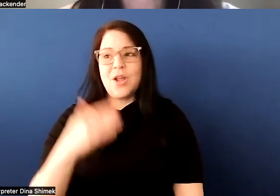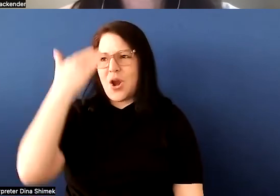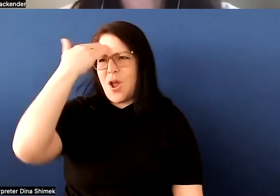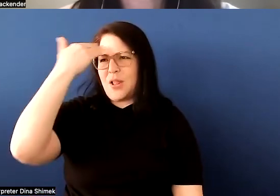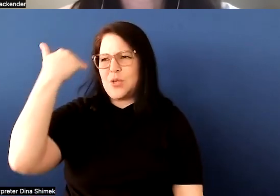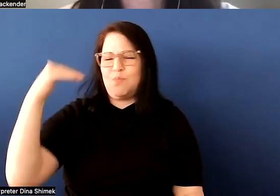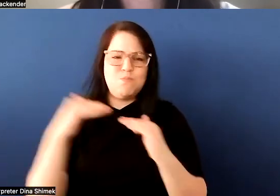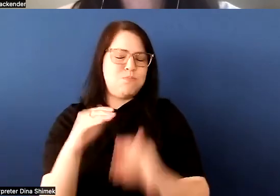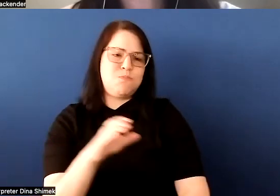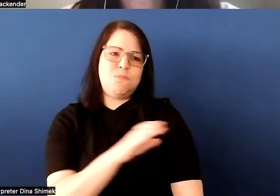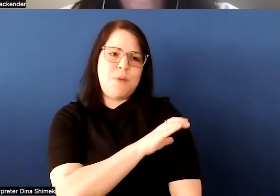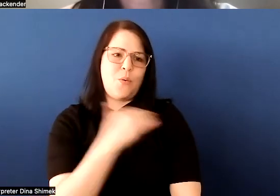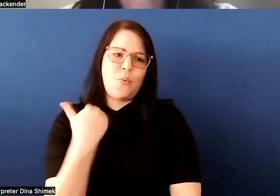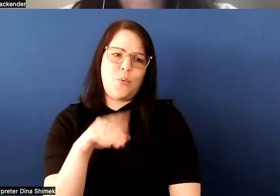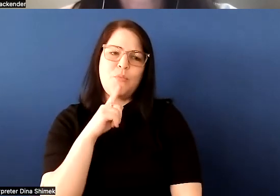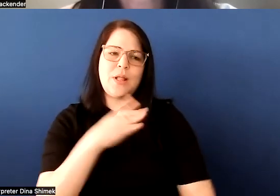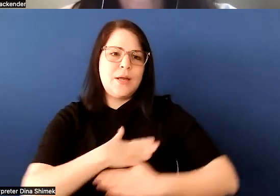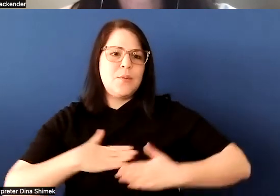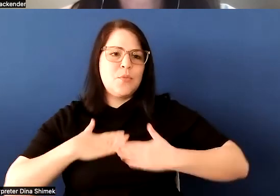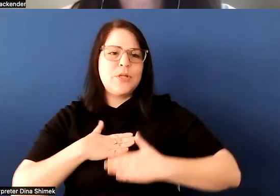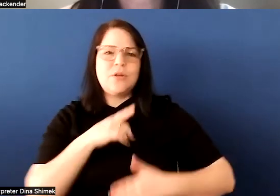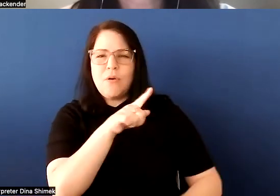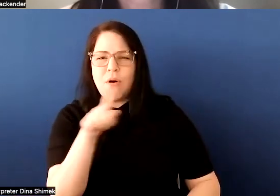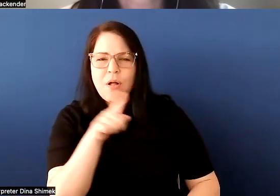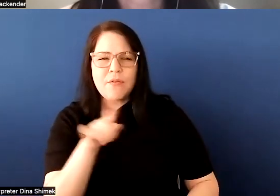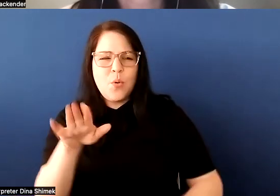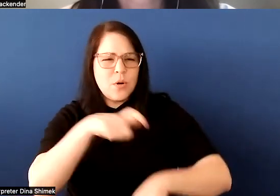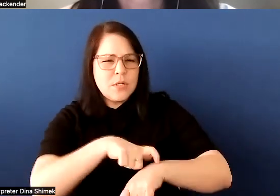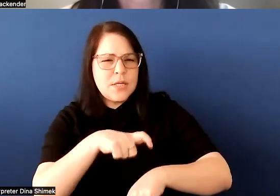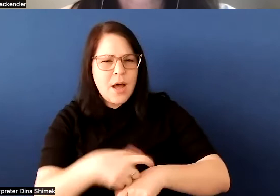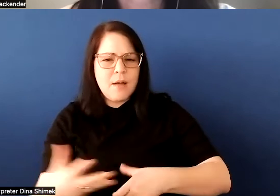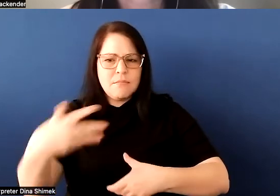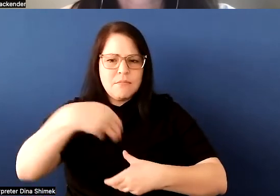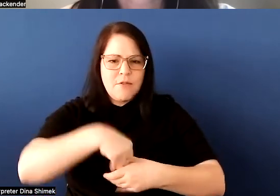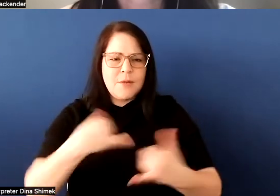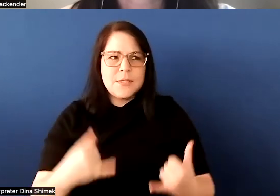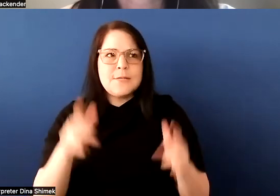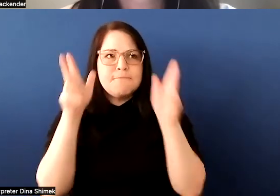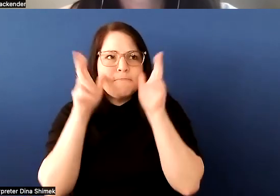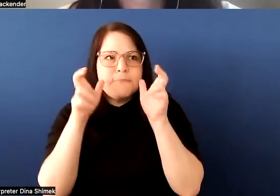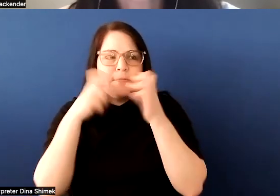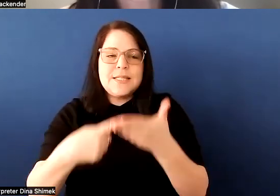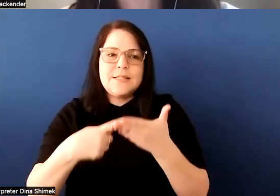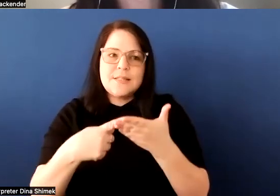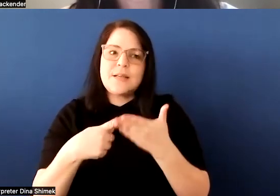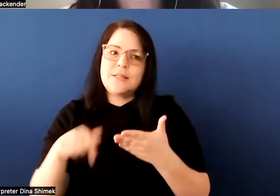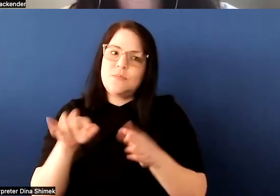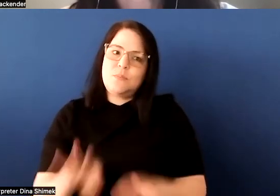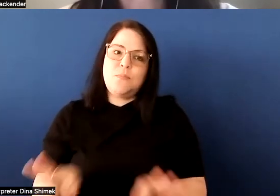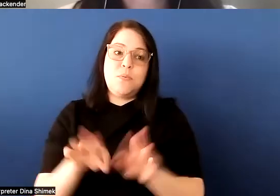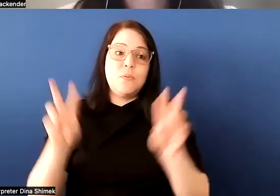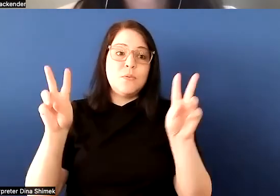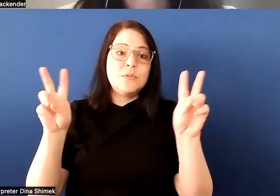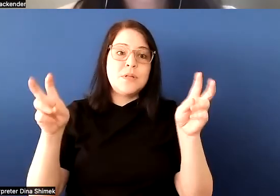and we are so appreciative of each of you for taking time out of your mornings to discuss this important topic. Of course, if we